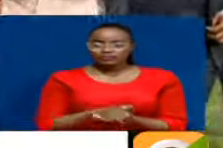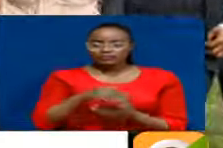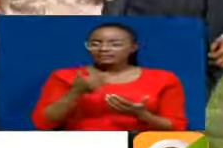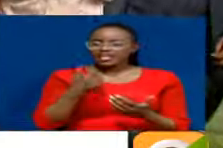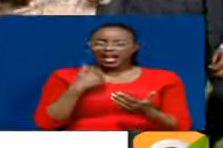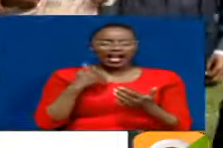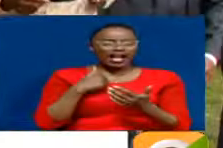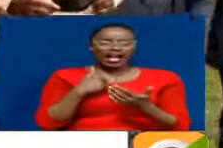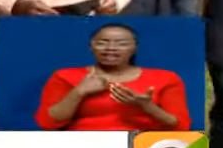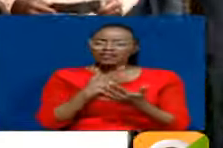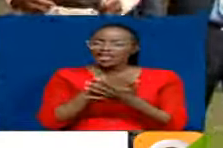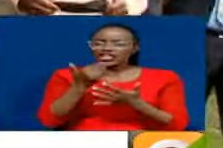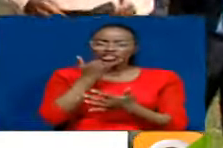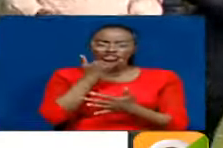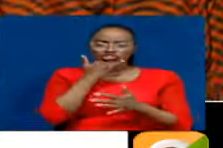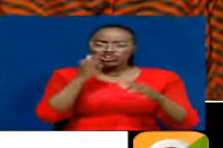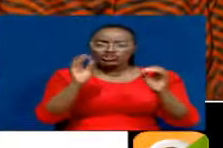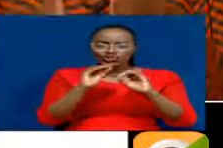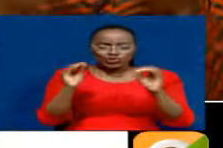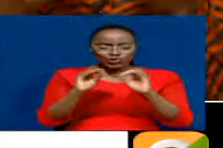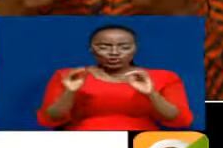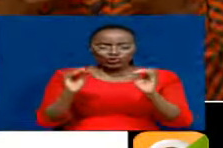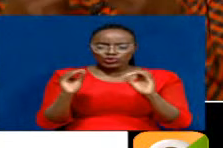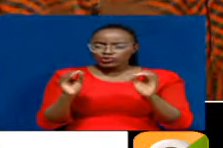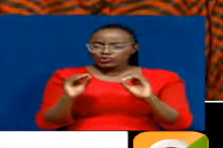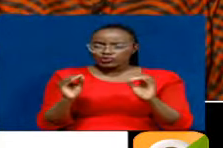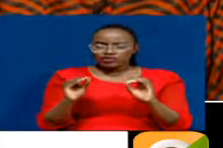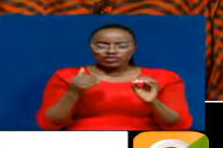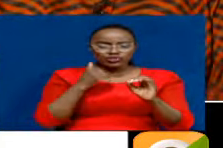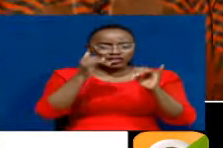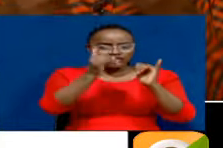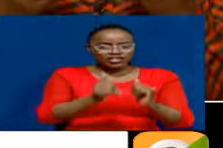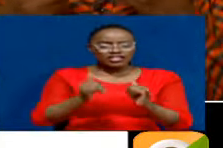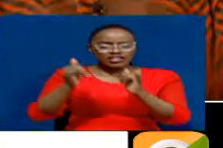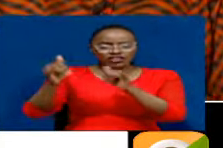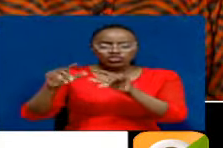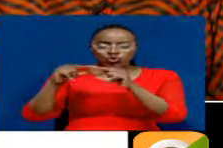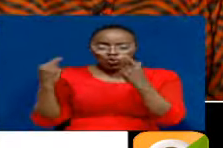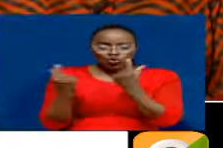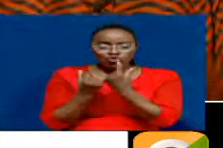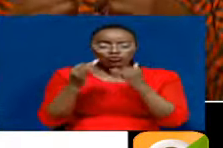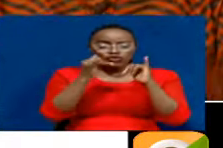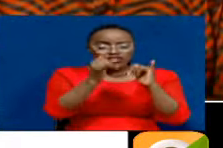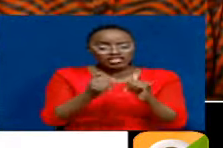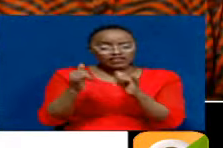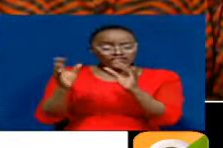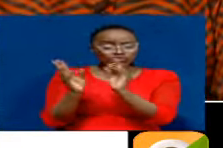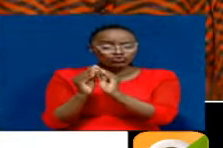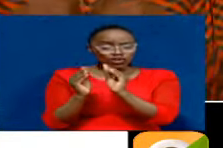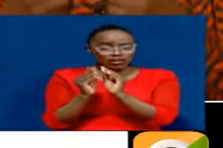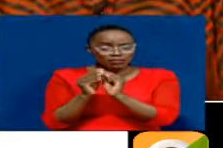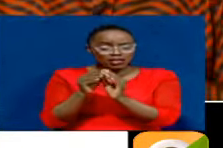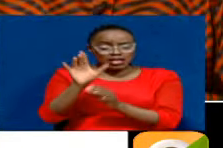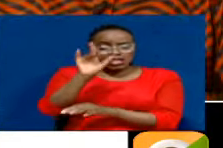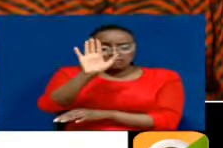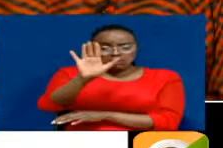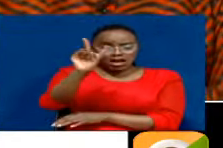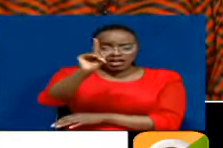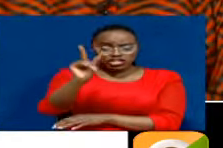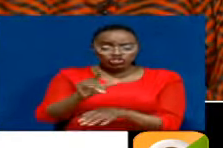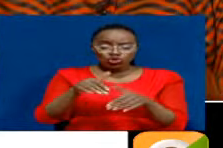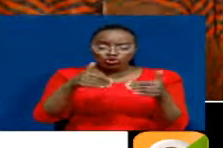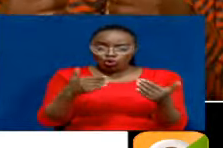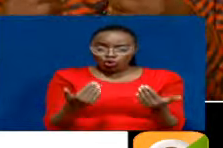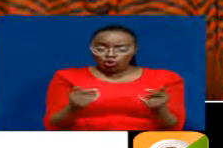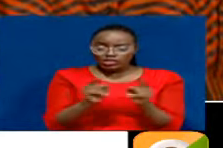There's nothing wrong, Wahiga, to have individuals or group of individuals meeting in their regions